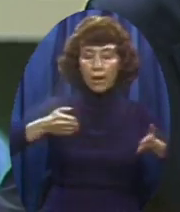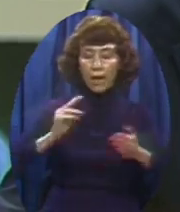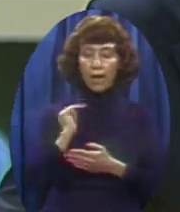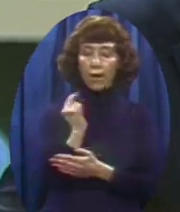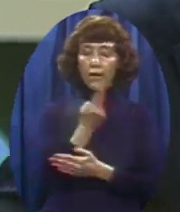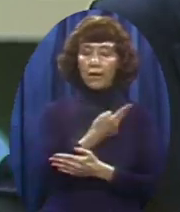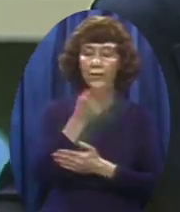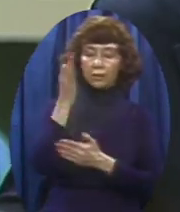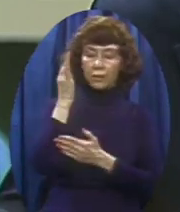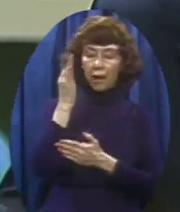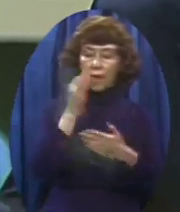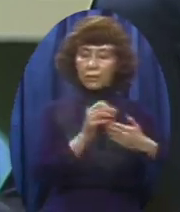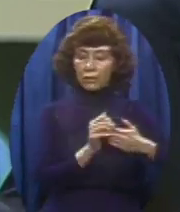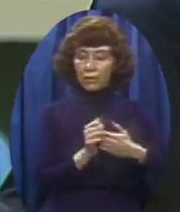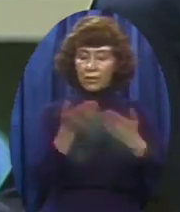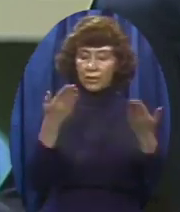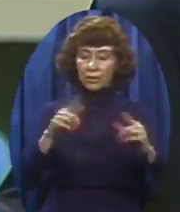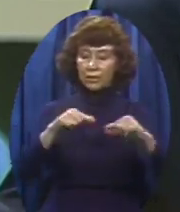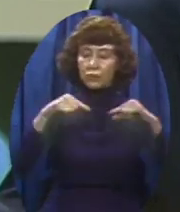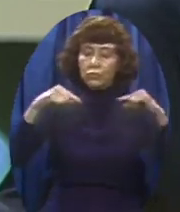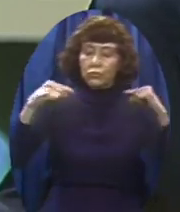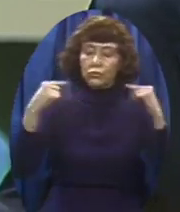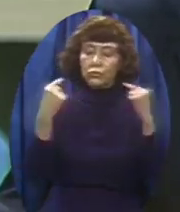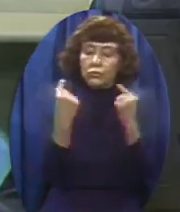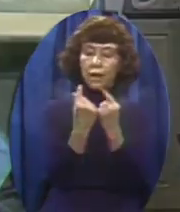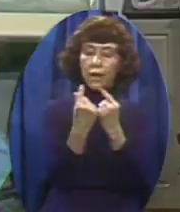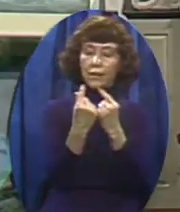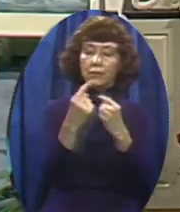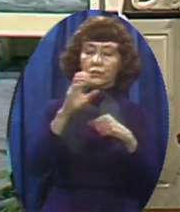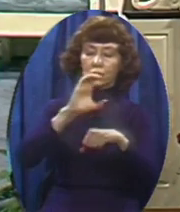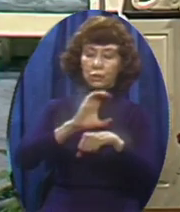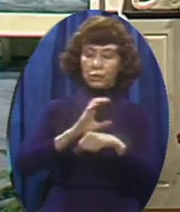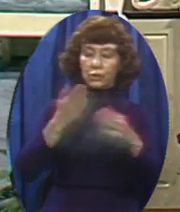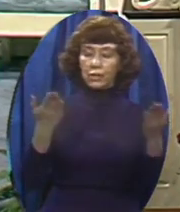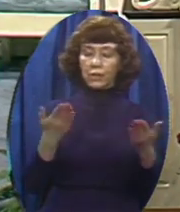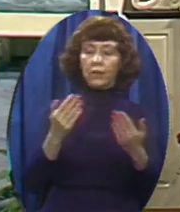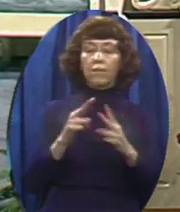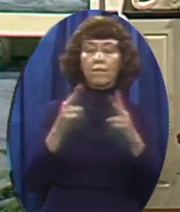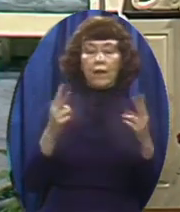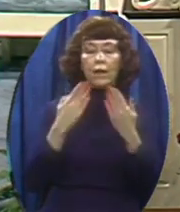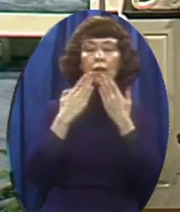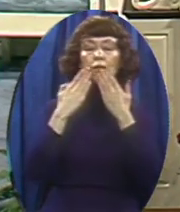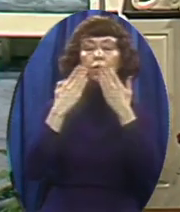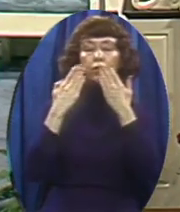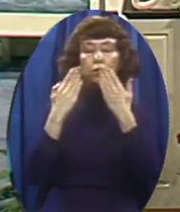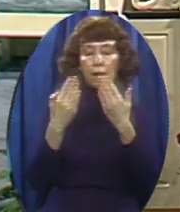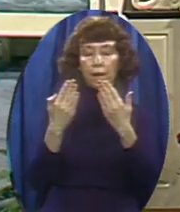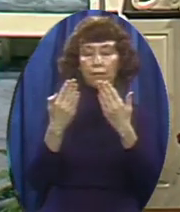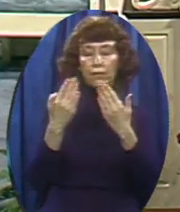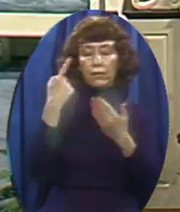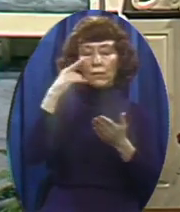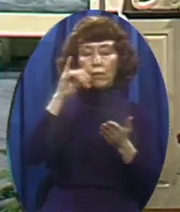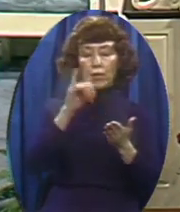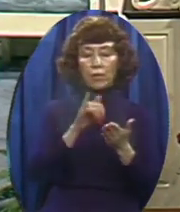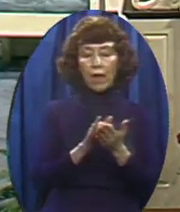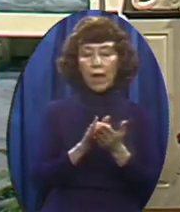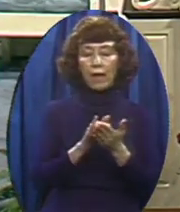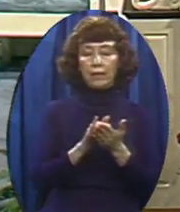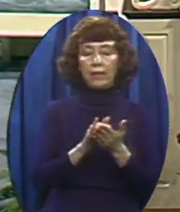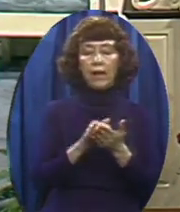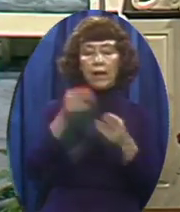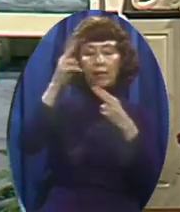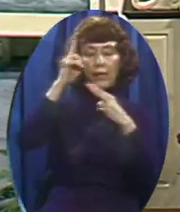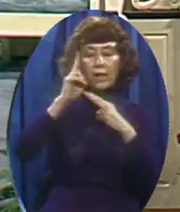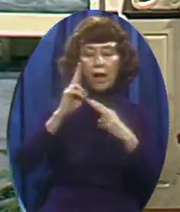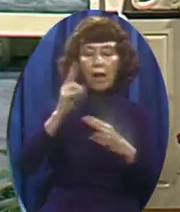this great congregation, we are very grateful. And then our Father, for the privilege of ministering the gospel to